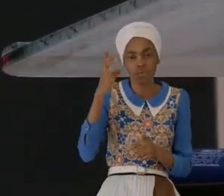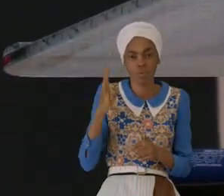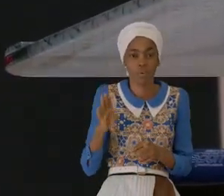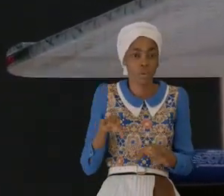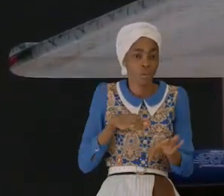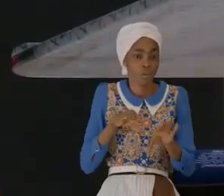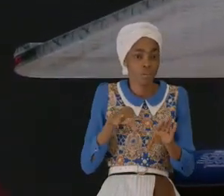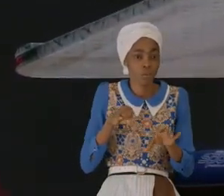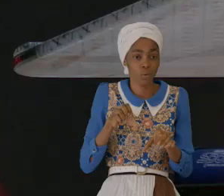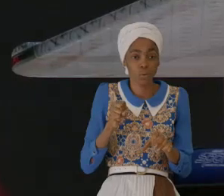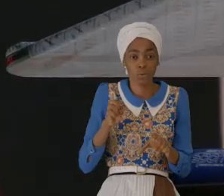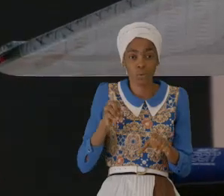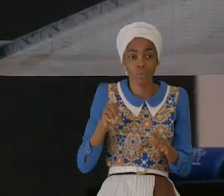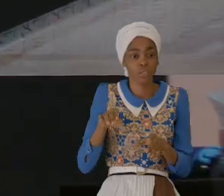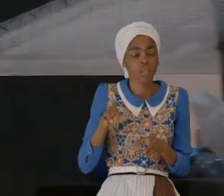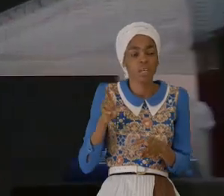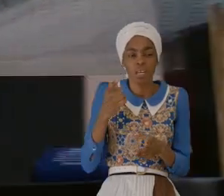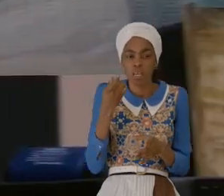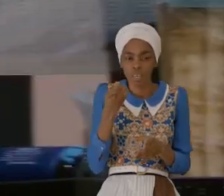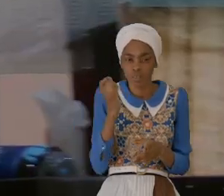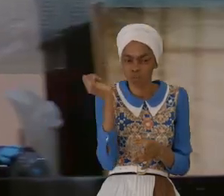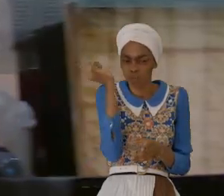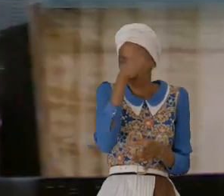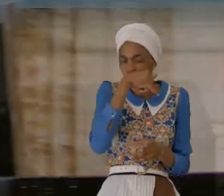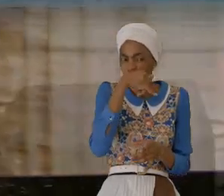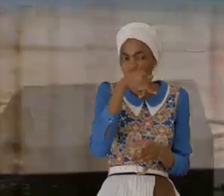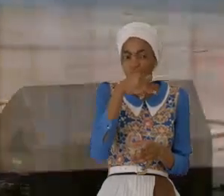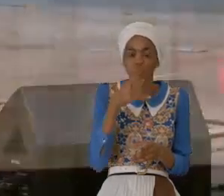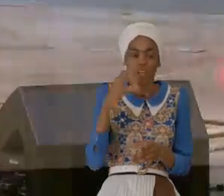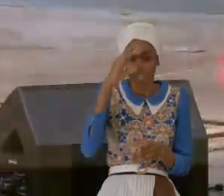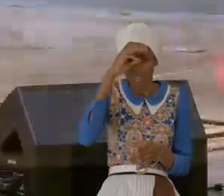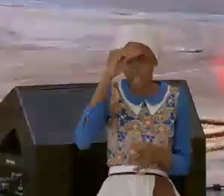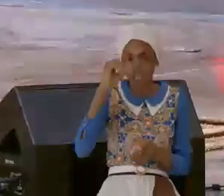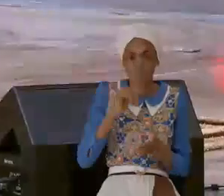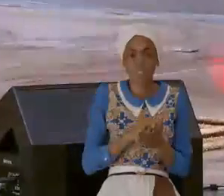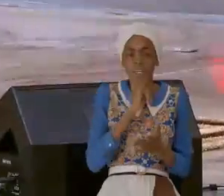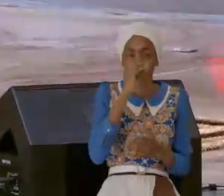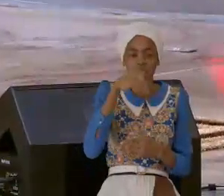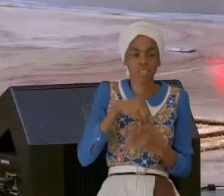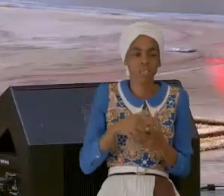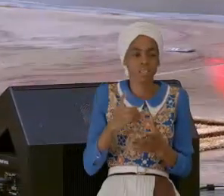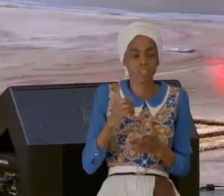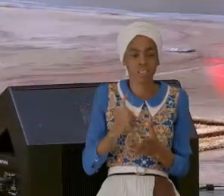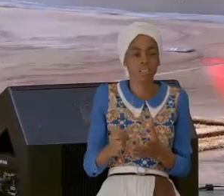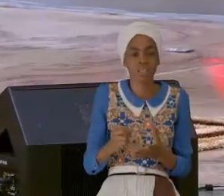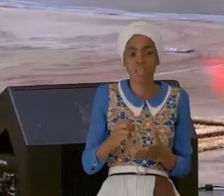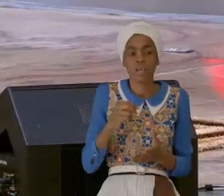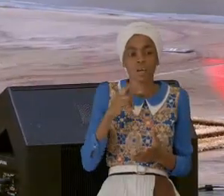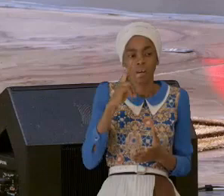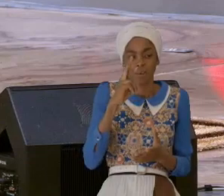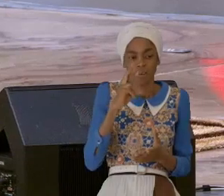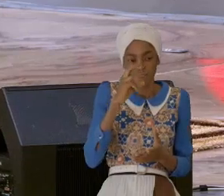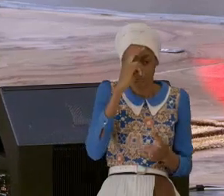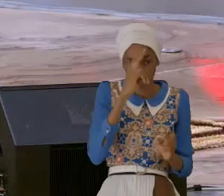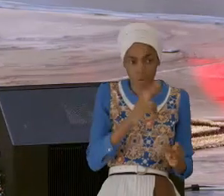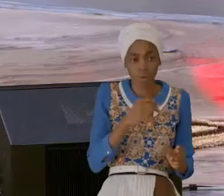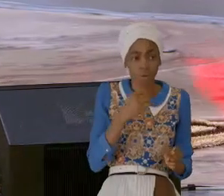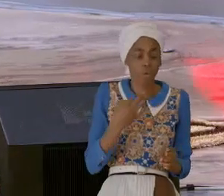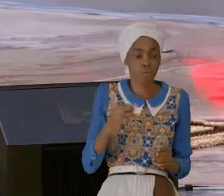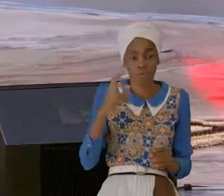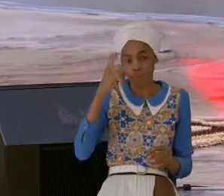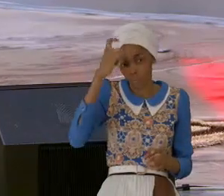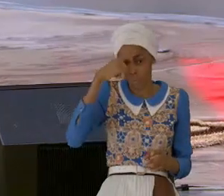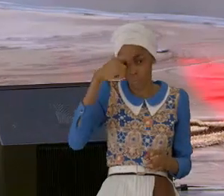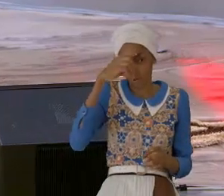little folly him that is a reputation for wisdom and honor.